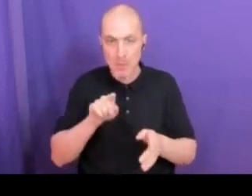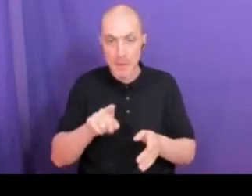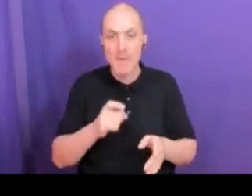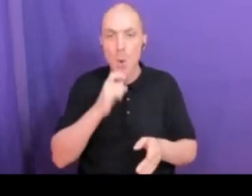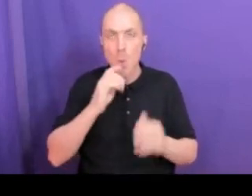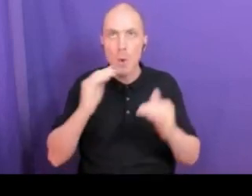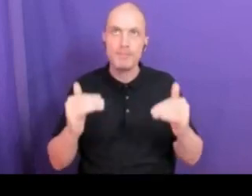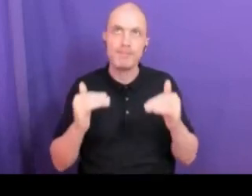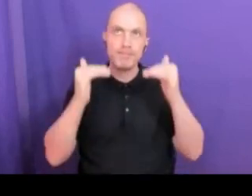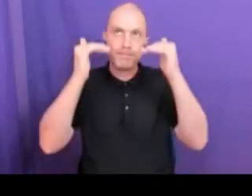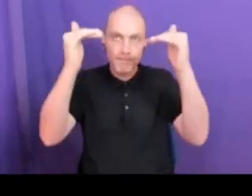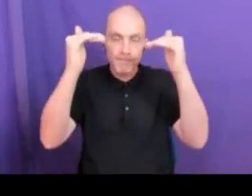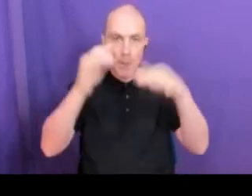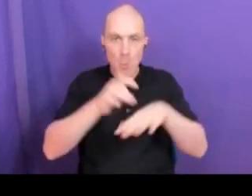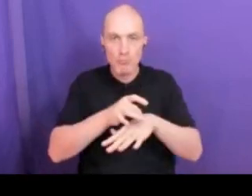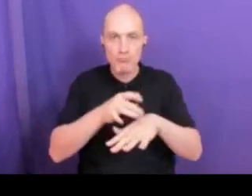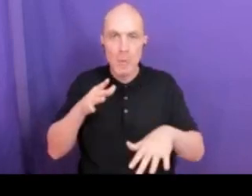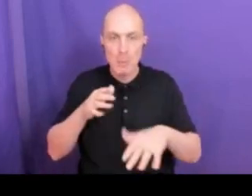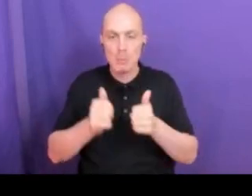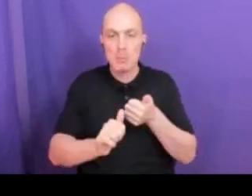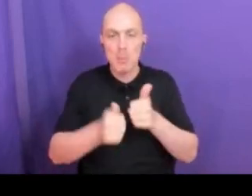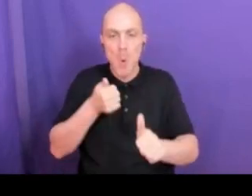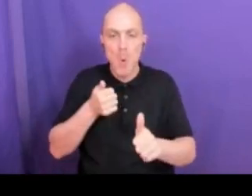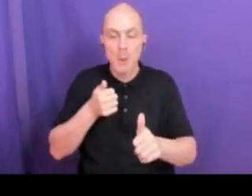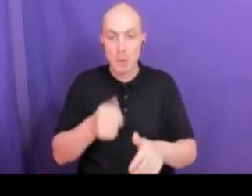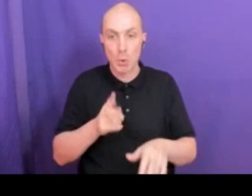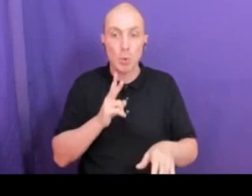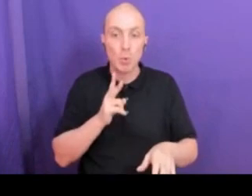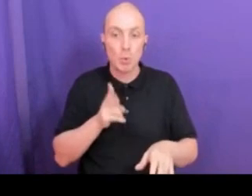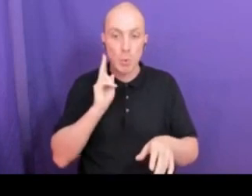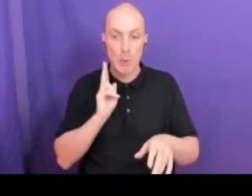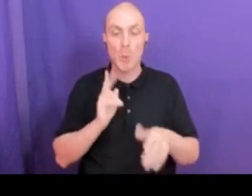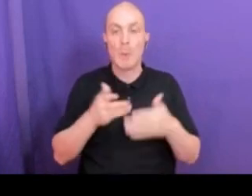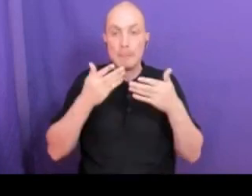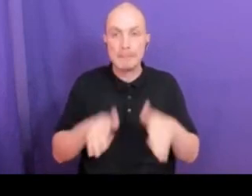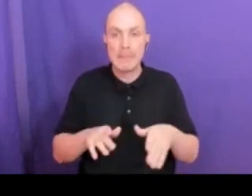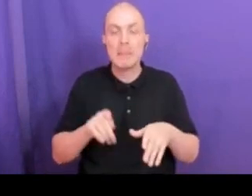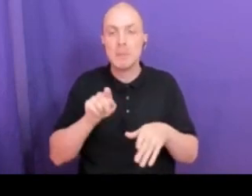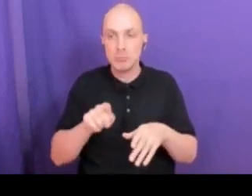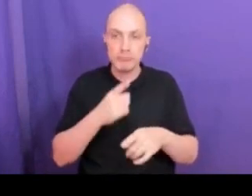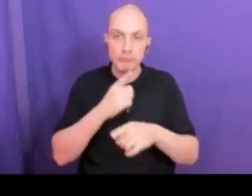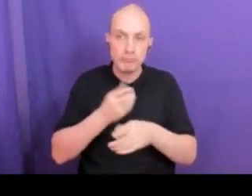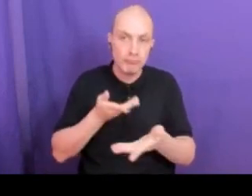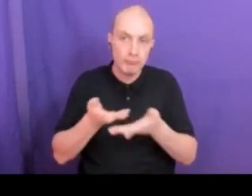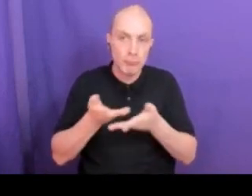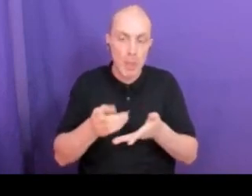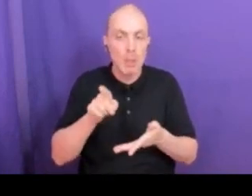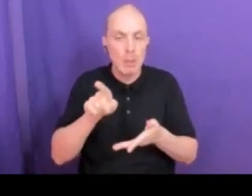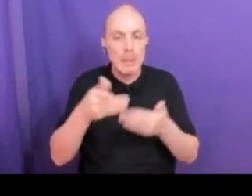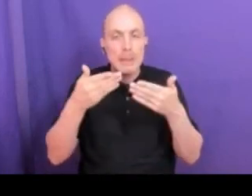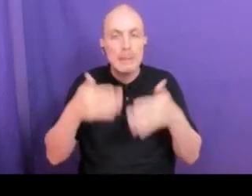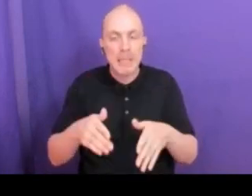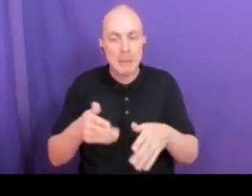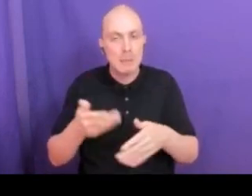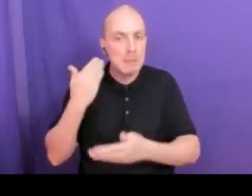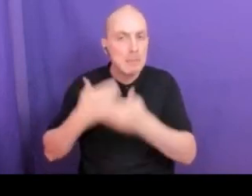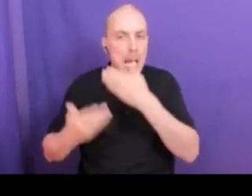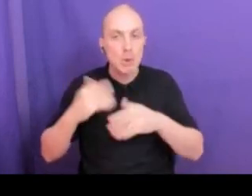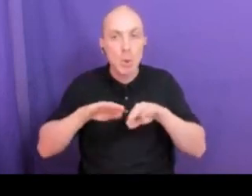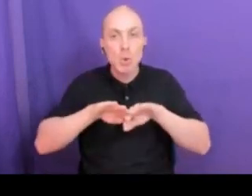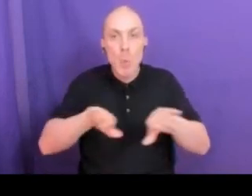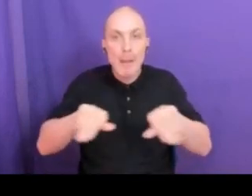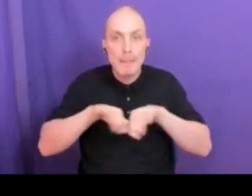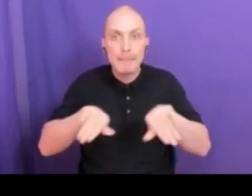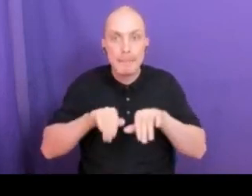2 weeks ago, I think I was speaking with a former swimmer who, they were handed meals 3 times a